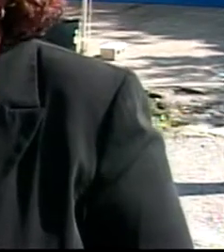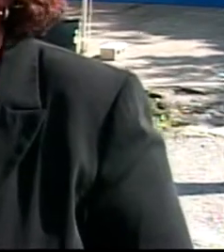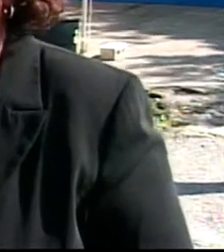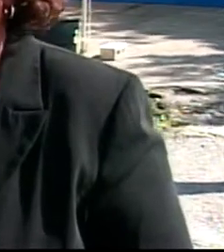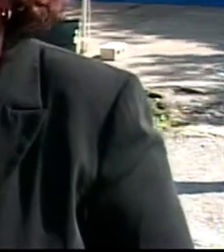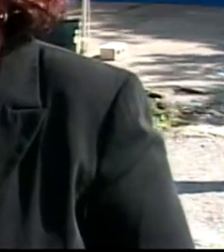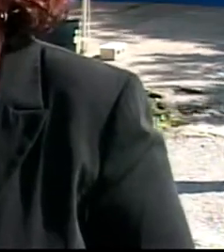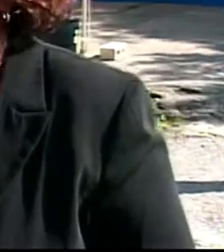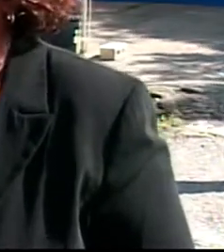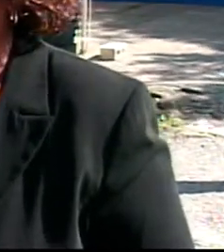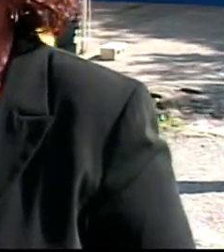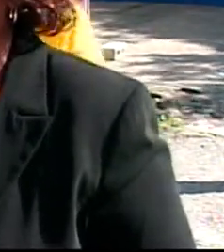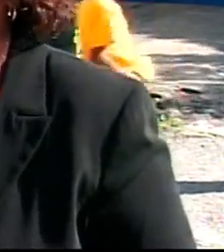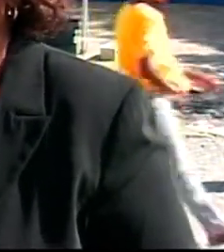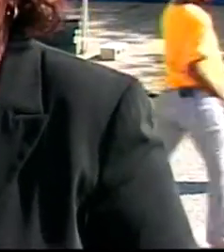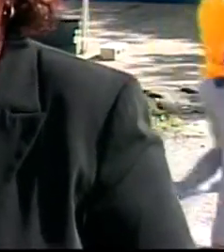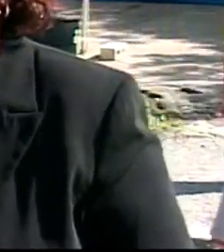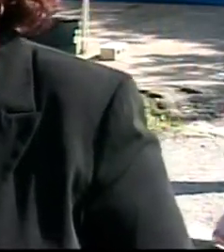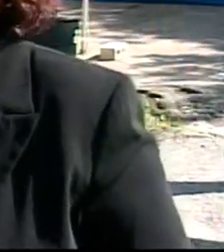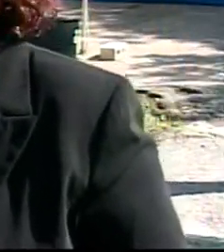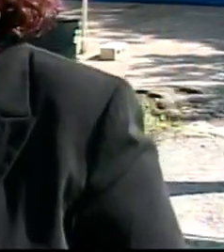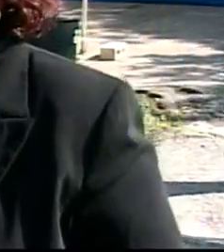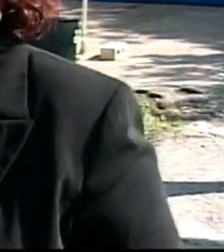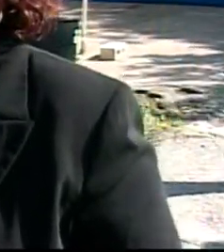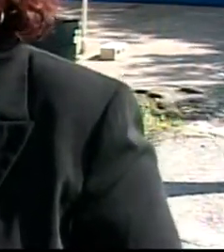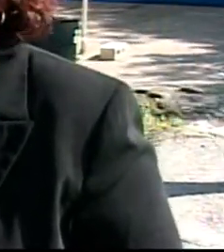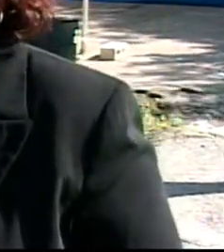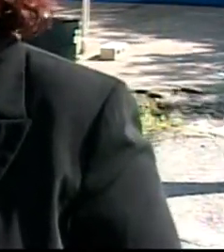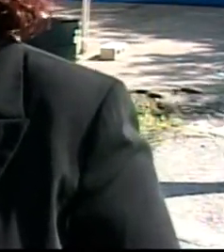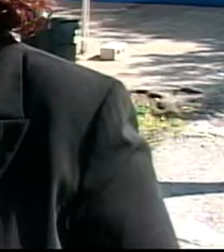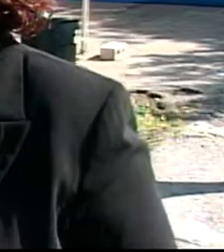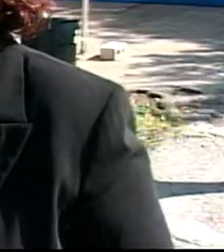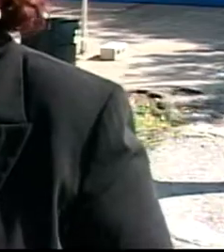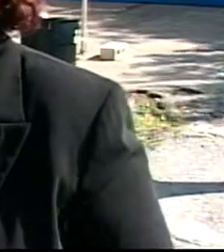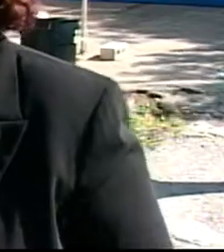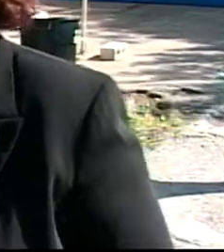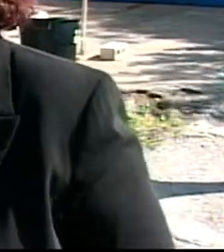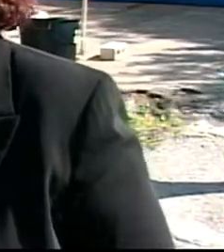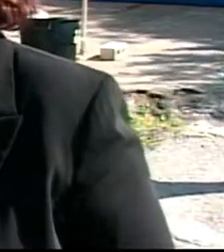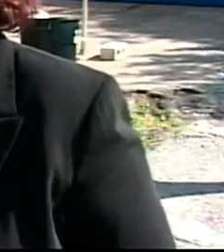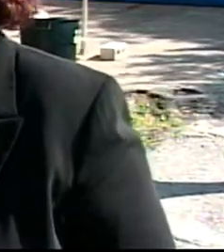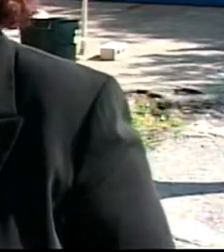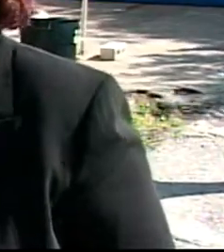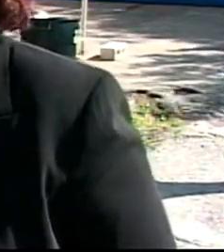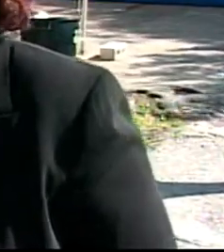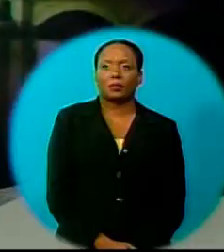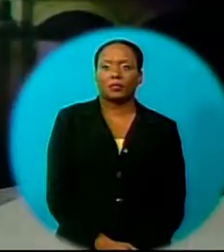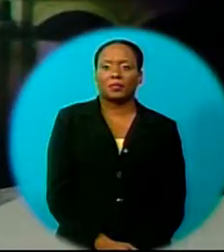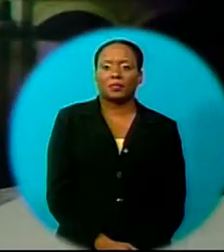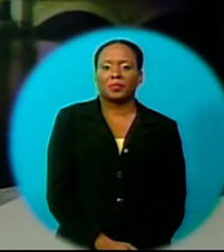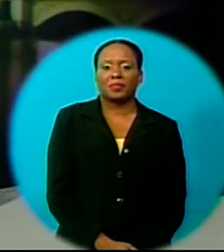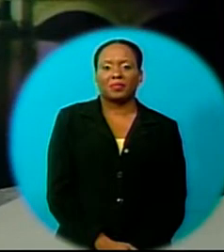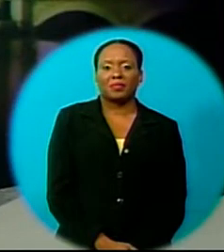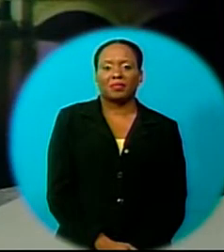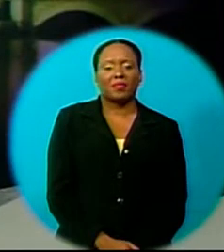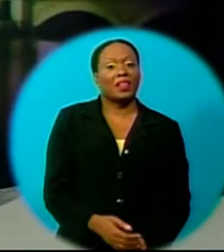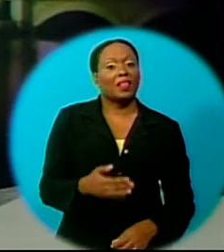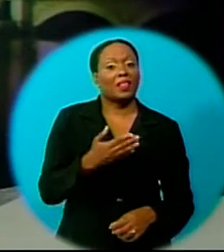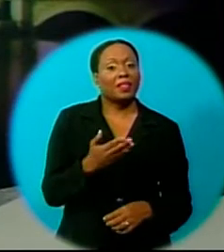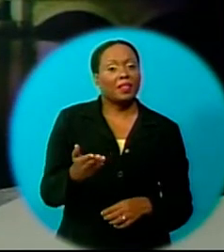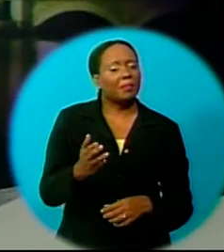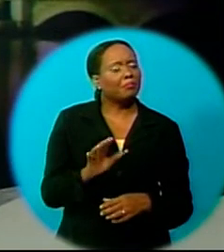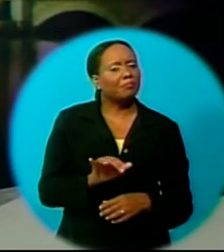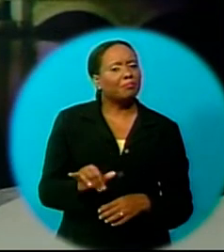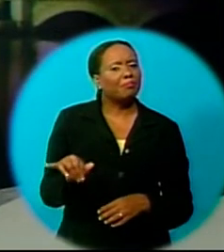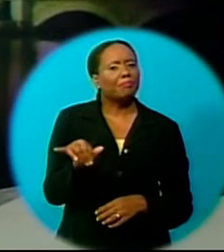what Christchurch is all about, some of the elements of Christchurch that have impacted on our heritage. And things were not